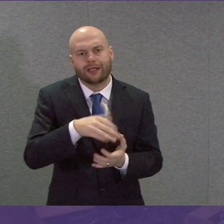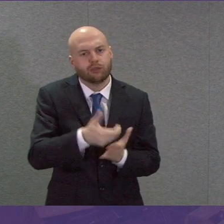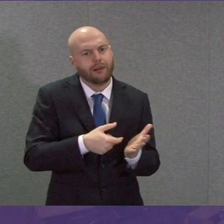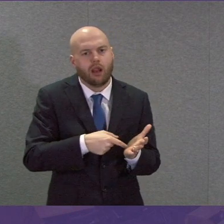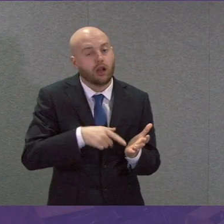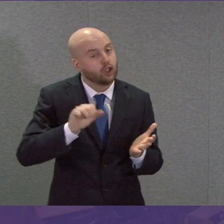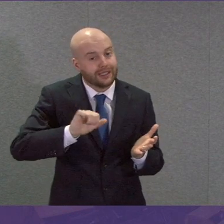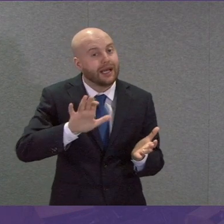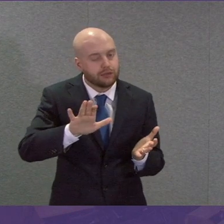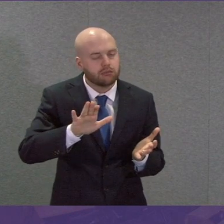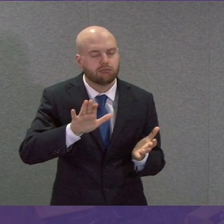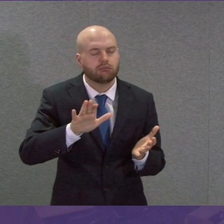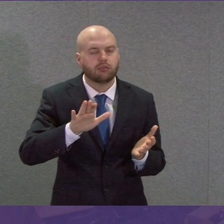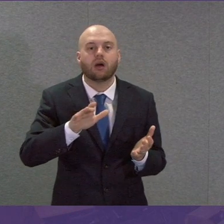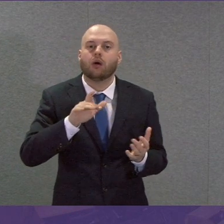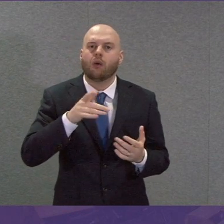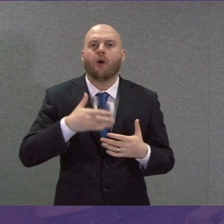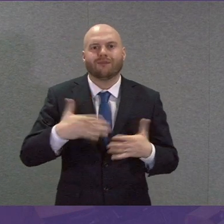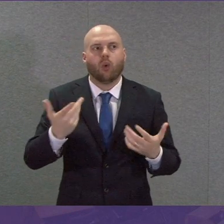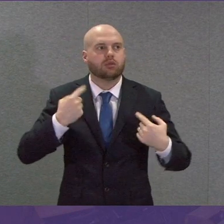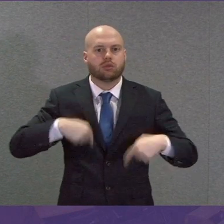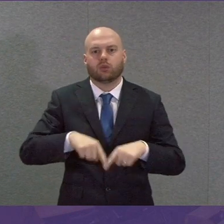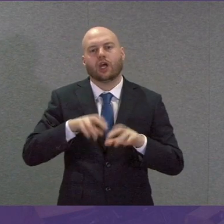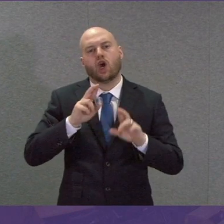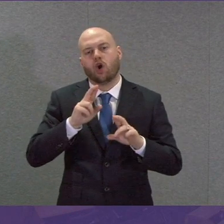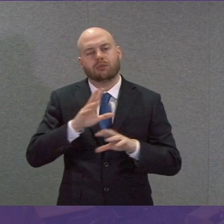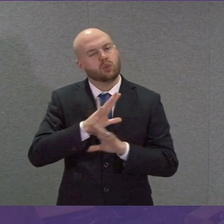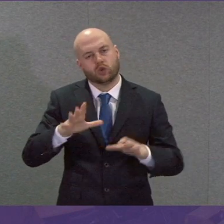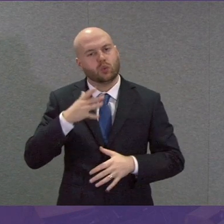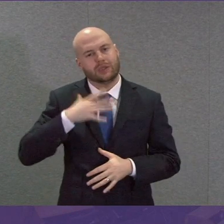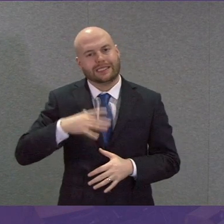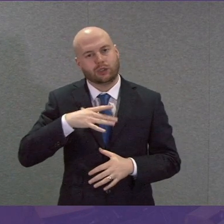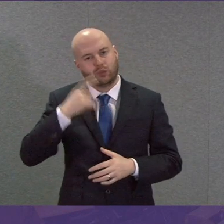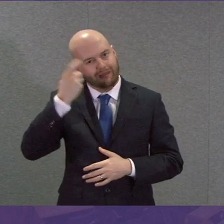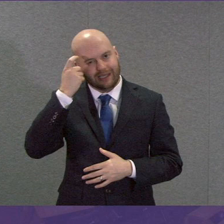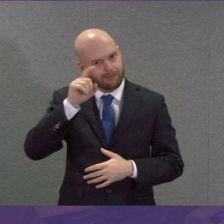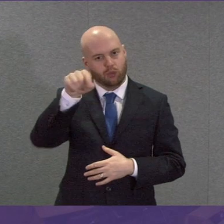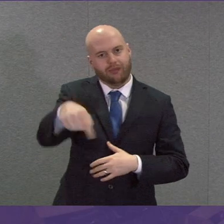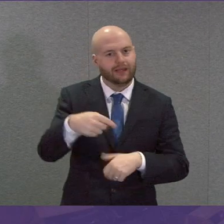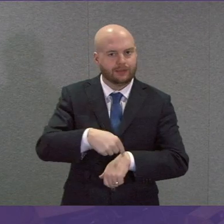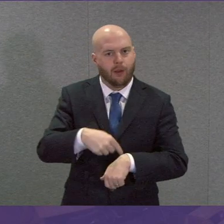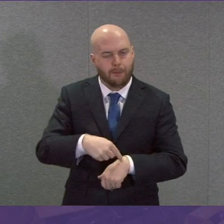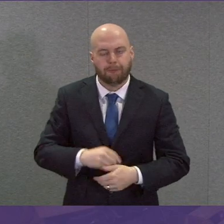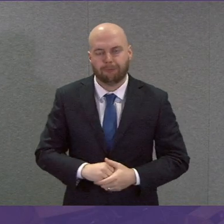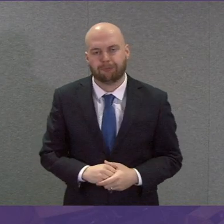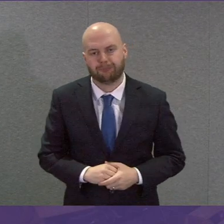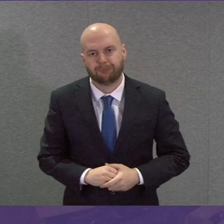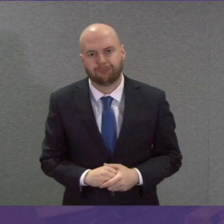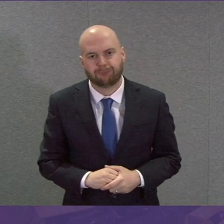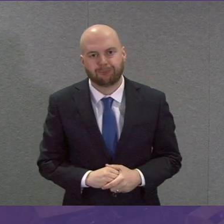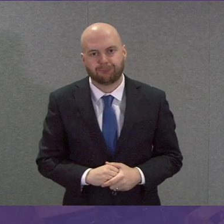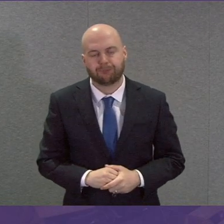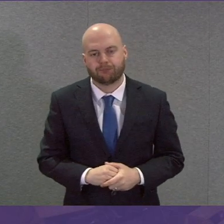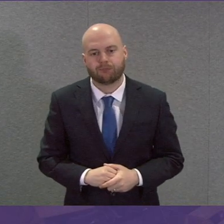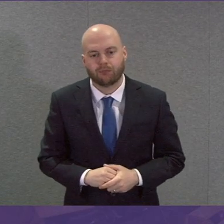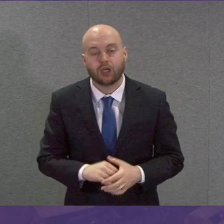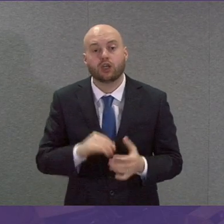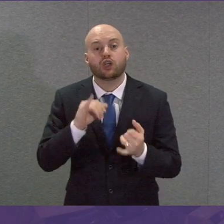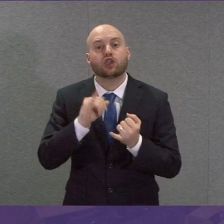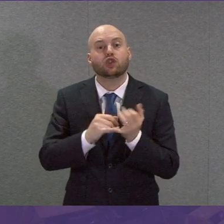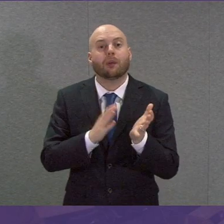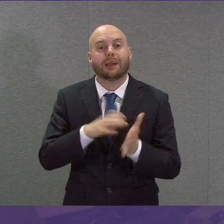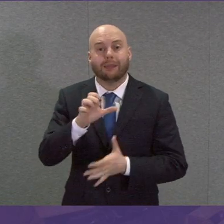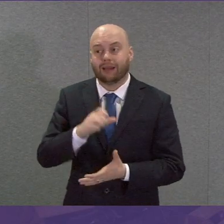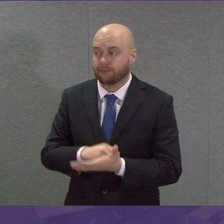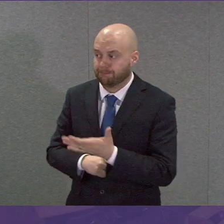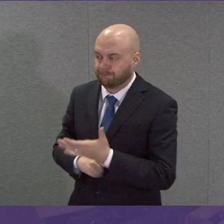required. But of course, one hopes that that will not be required, but we will keep everything under review. Stuart McMillan, followed by Adam Tonkin.